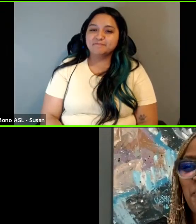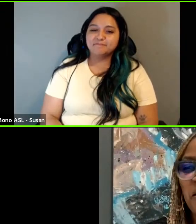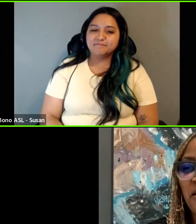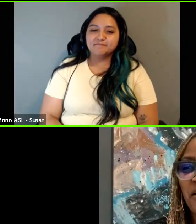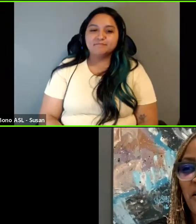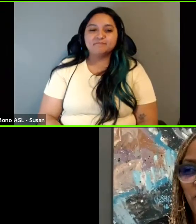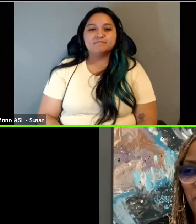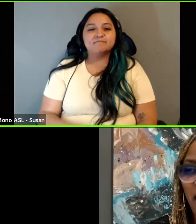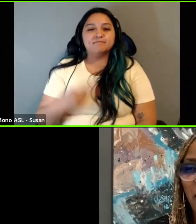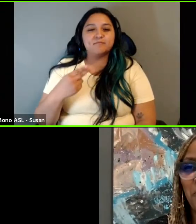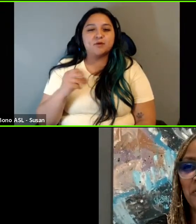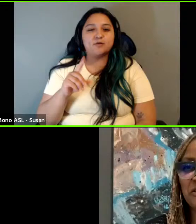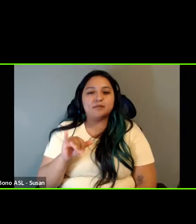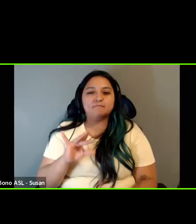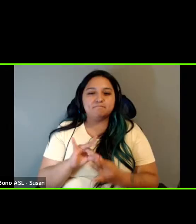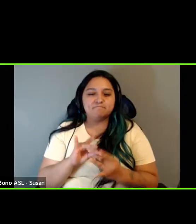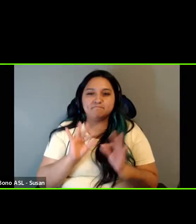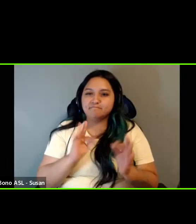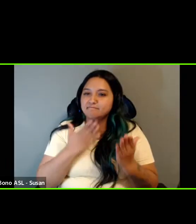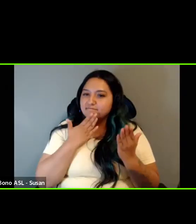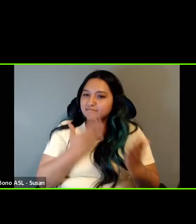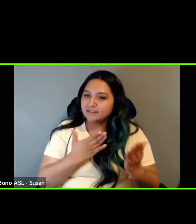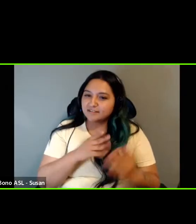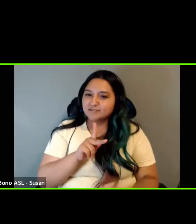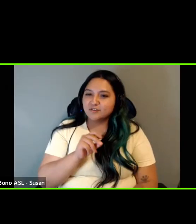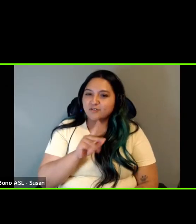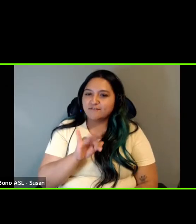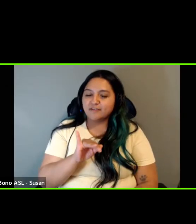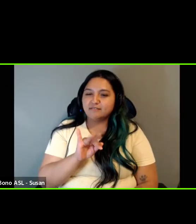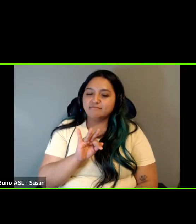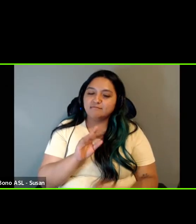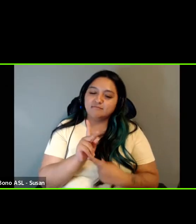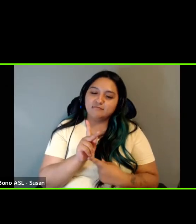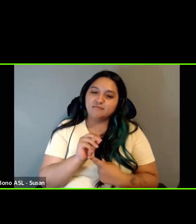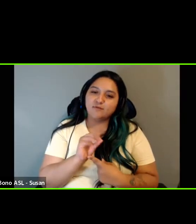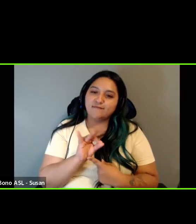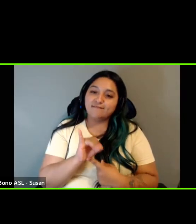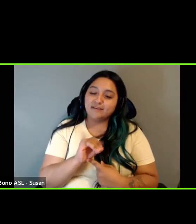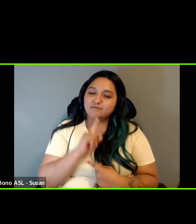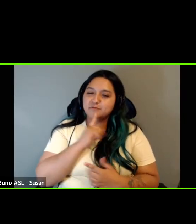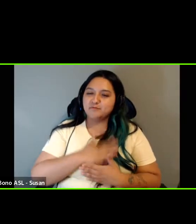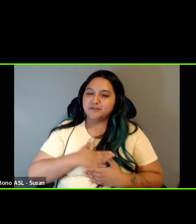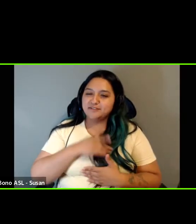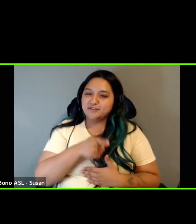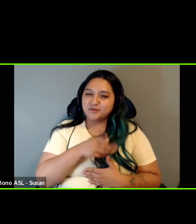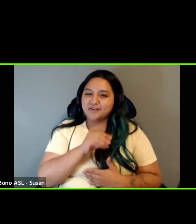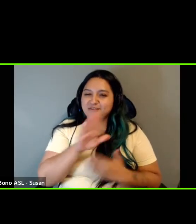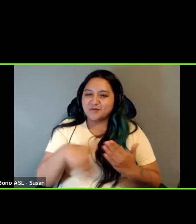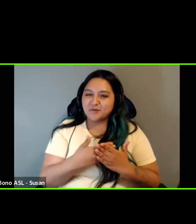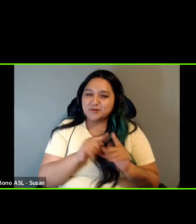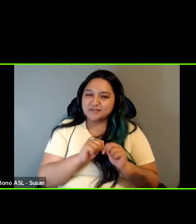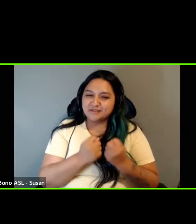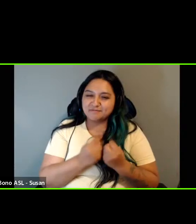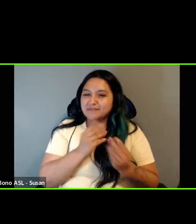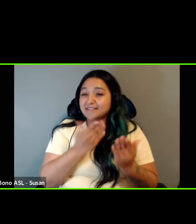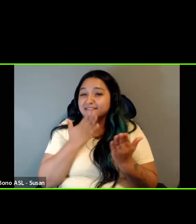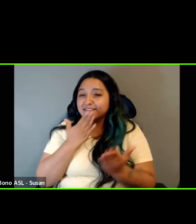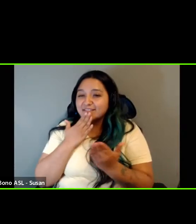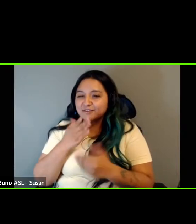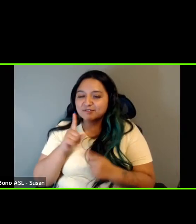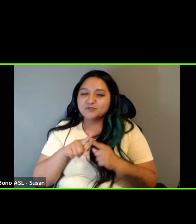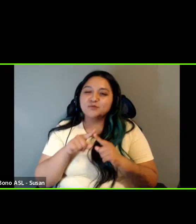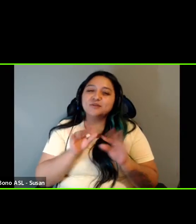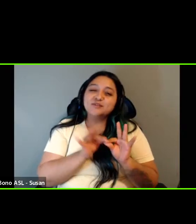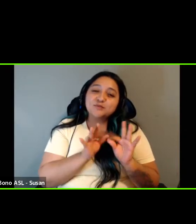Thanks a million, Kofi. I appreciate you and my entire team, Mitchell. And thank you to all of our